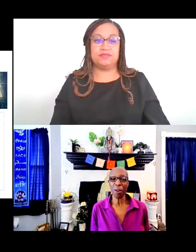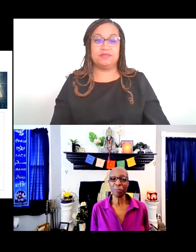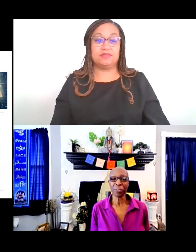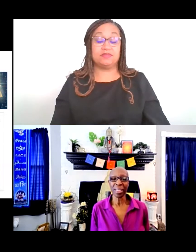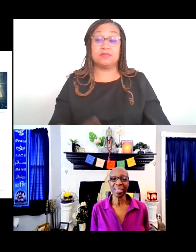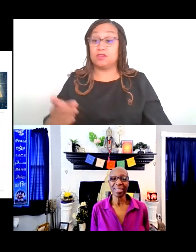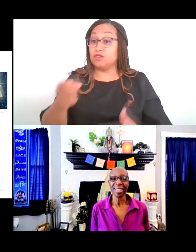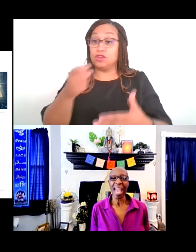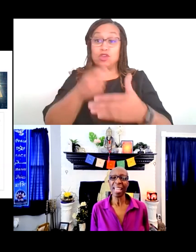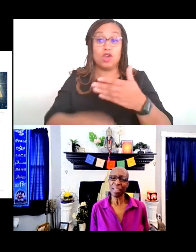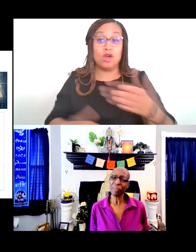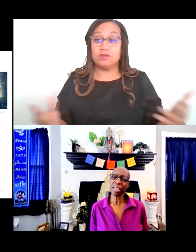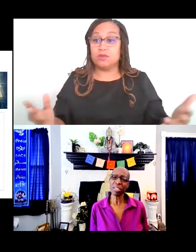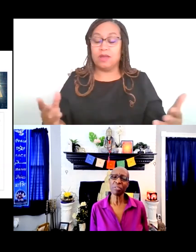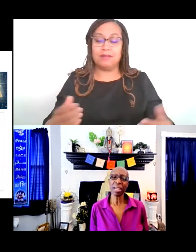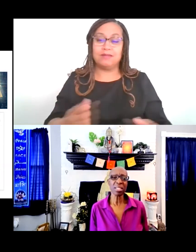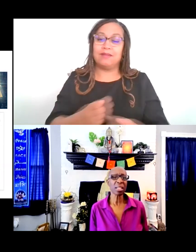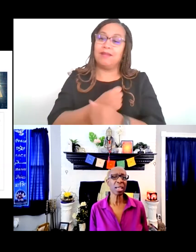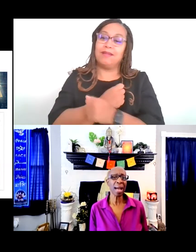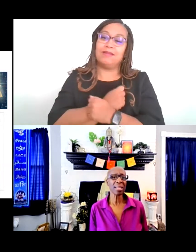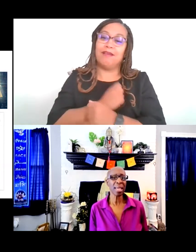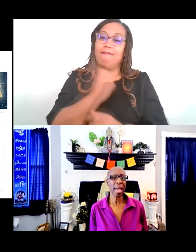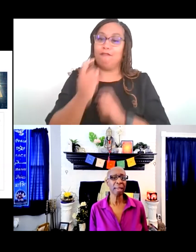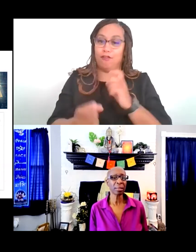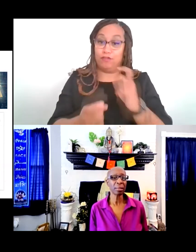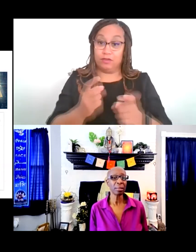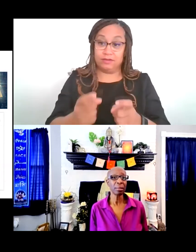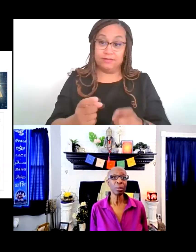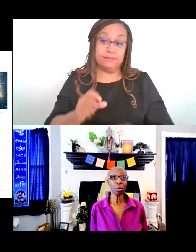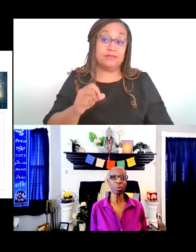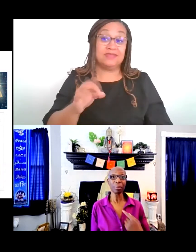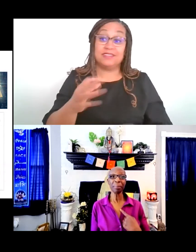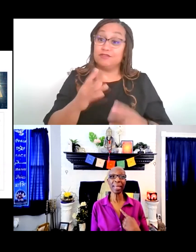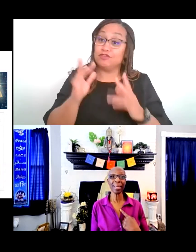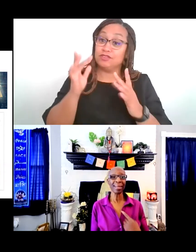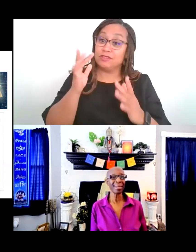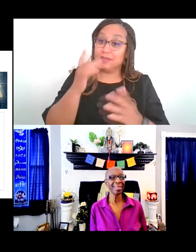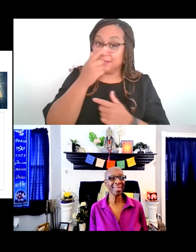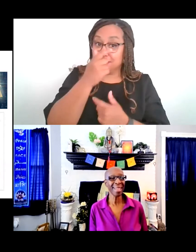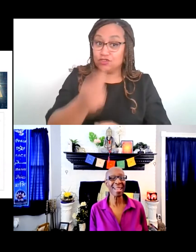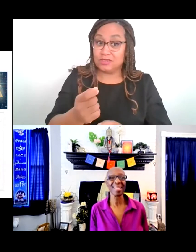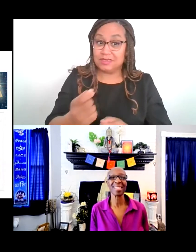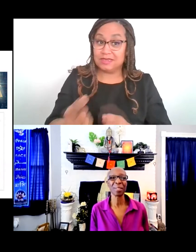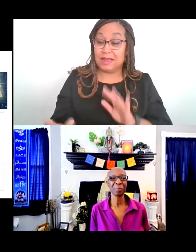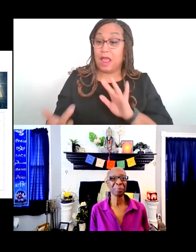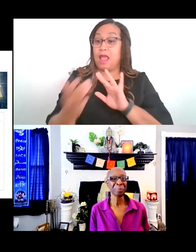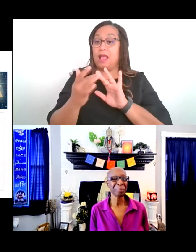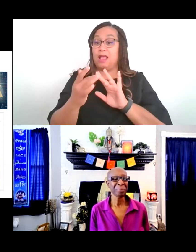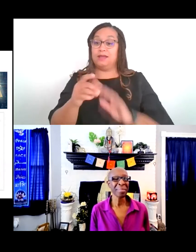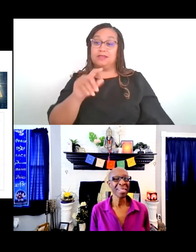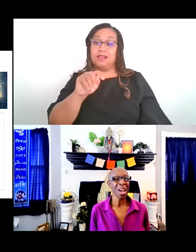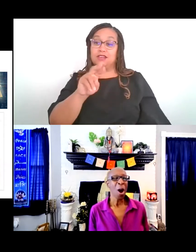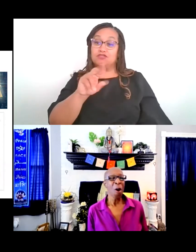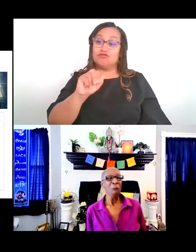love offering. And if interested, contact, me, yes.